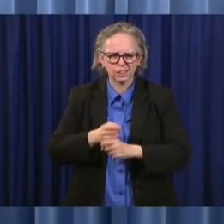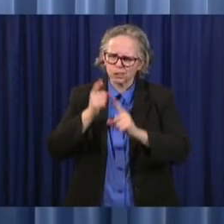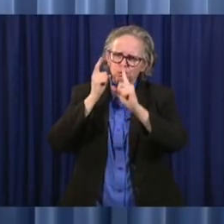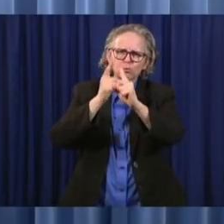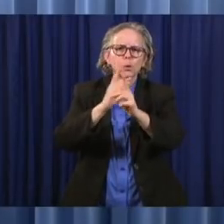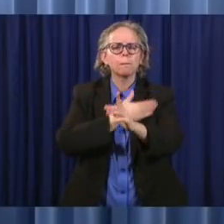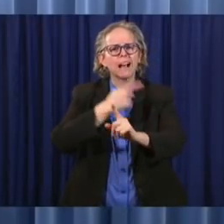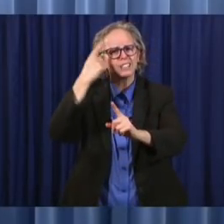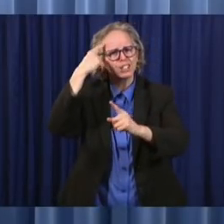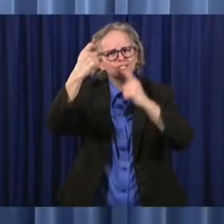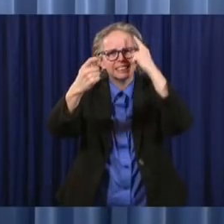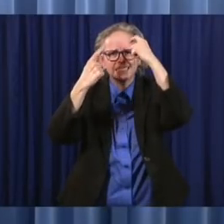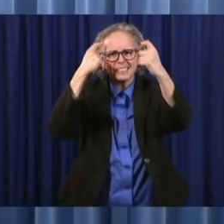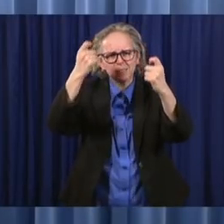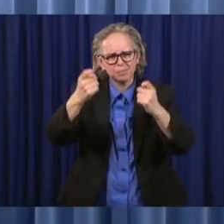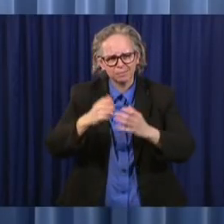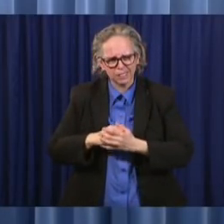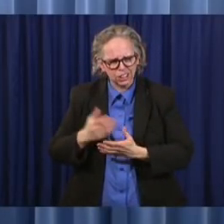She believed in me